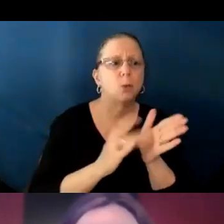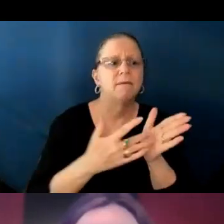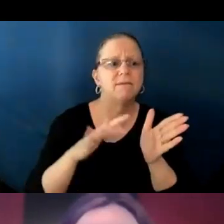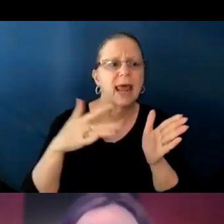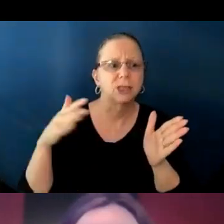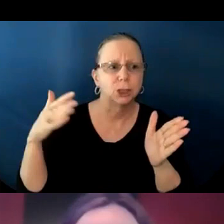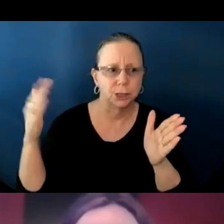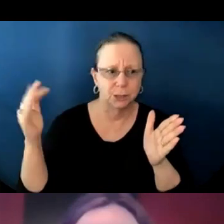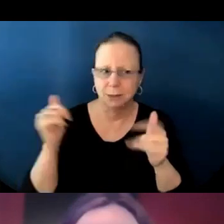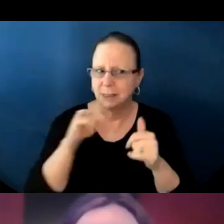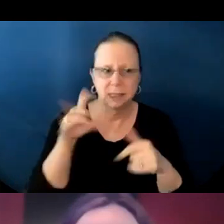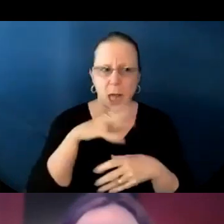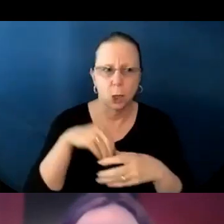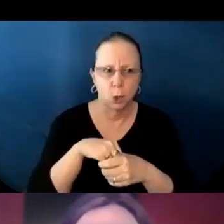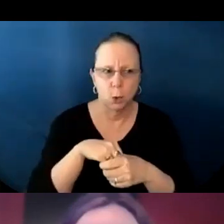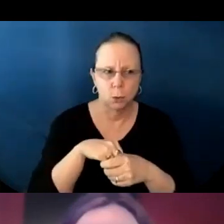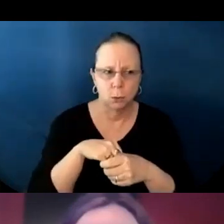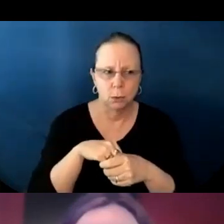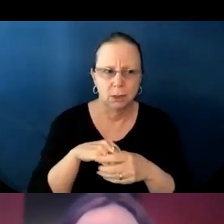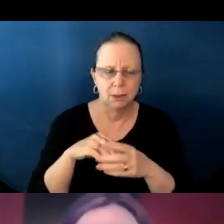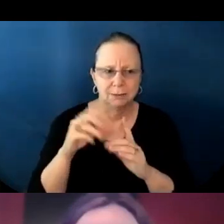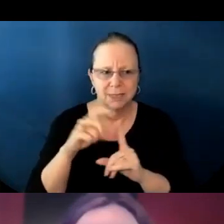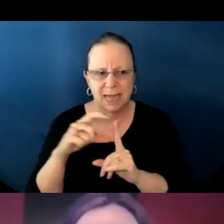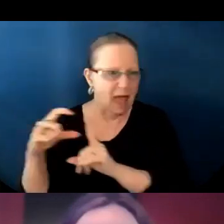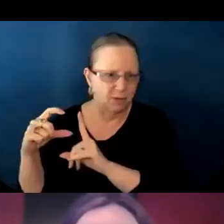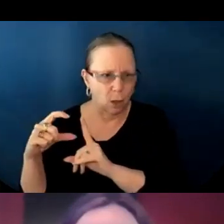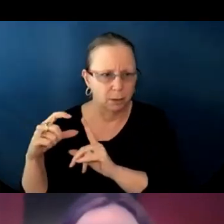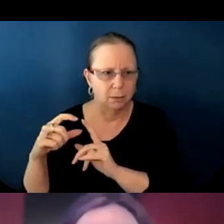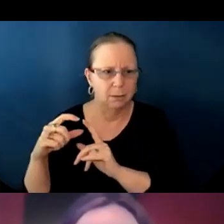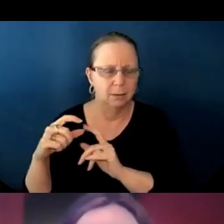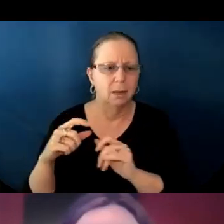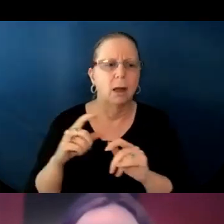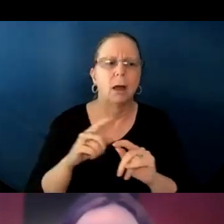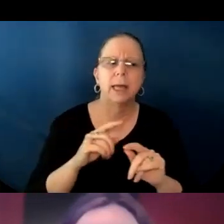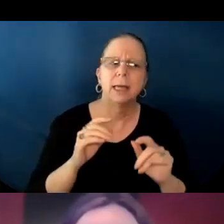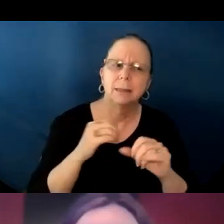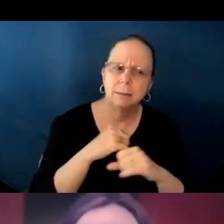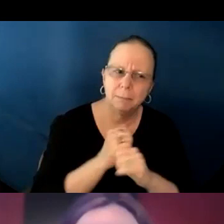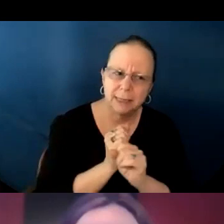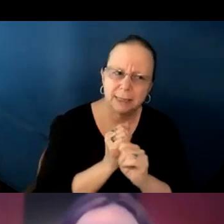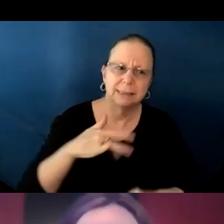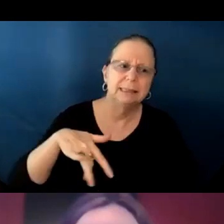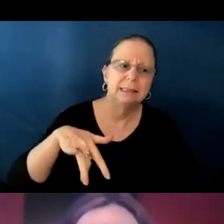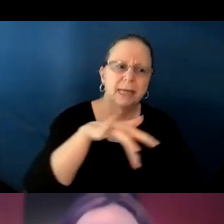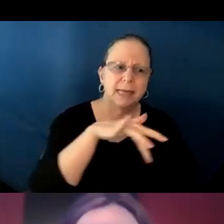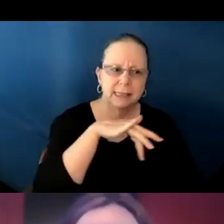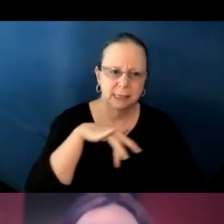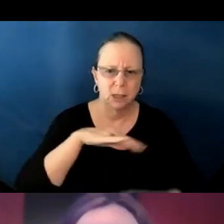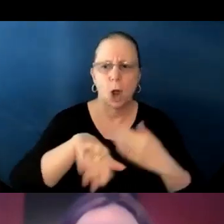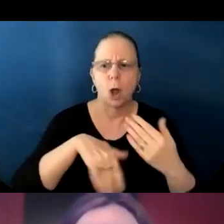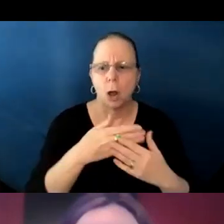that does not include a caveat, it creates the space for all of those things